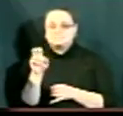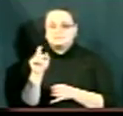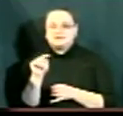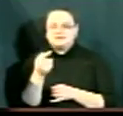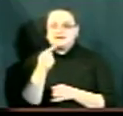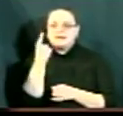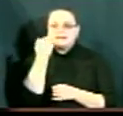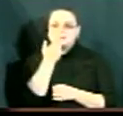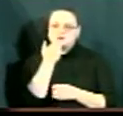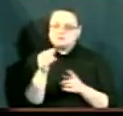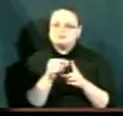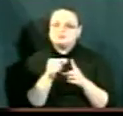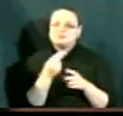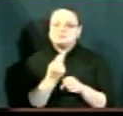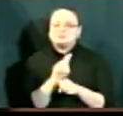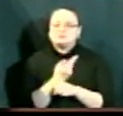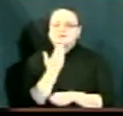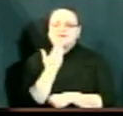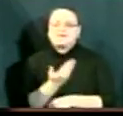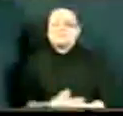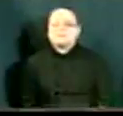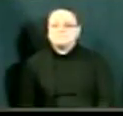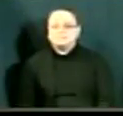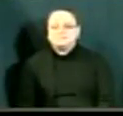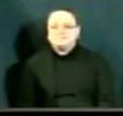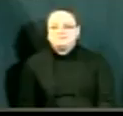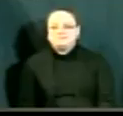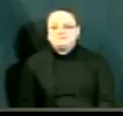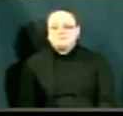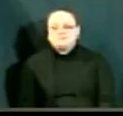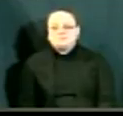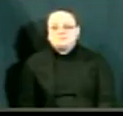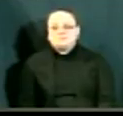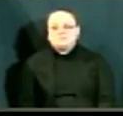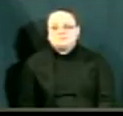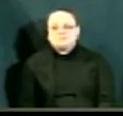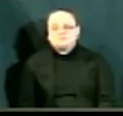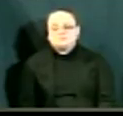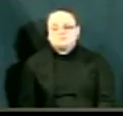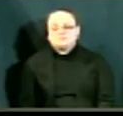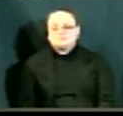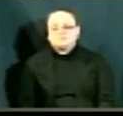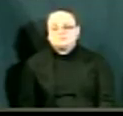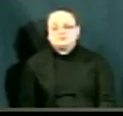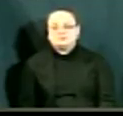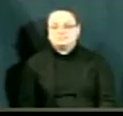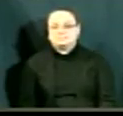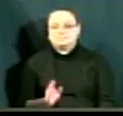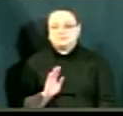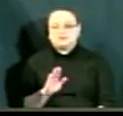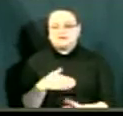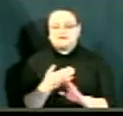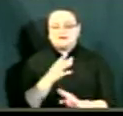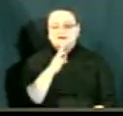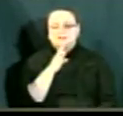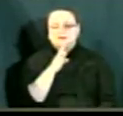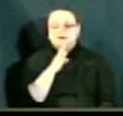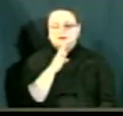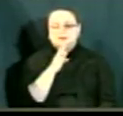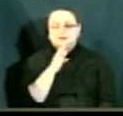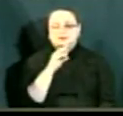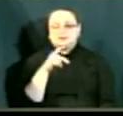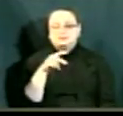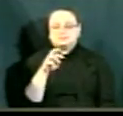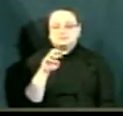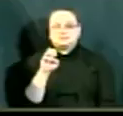are good terms to be using. Thank you. Thank you. Our next speaker is